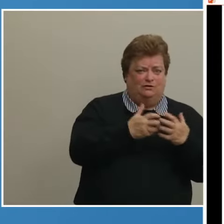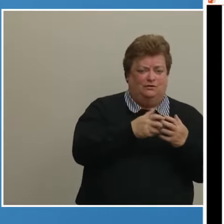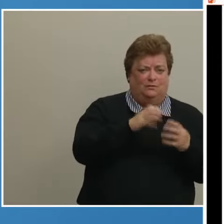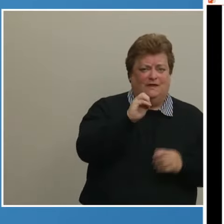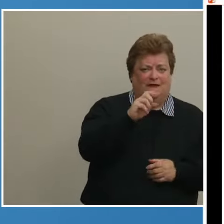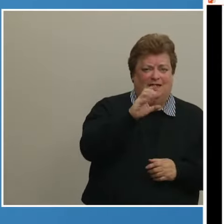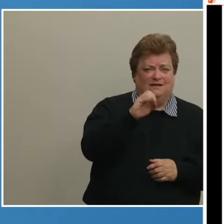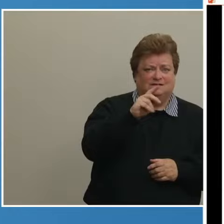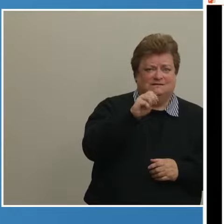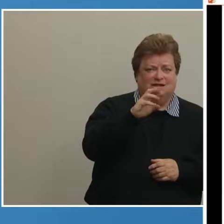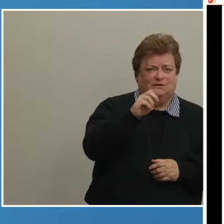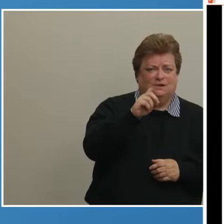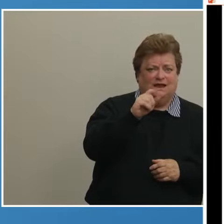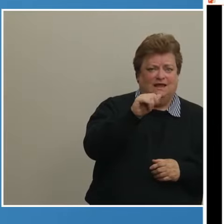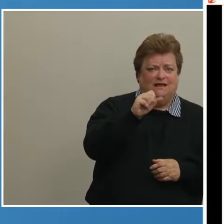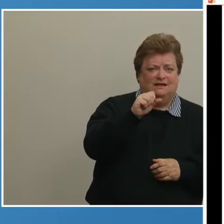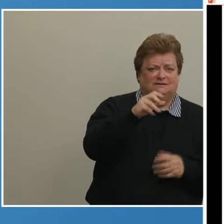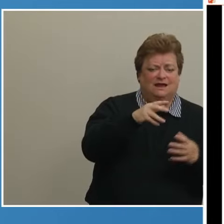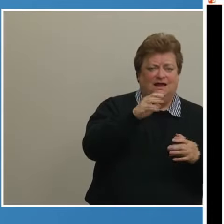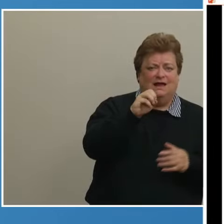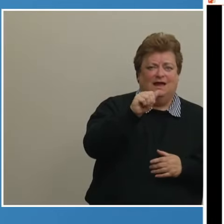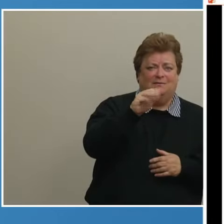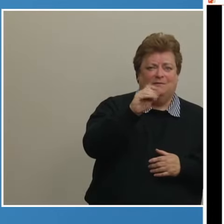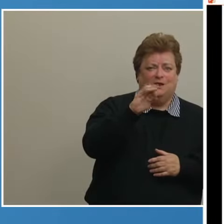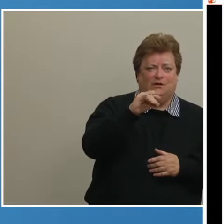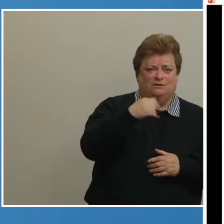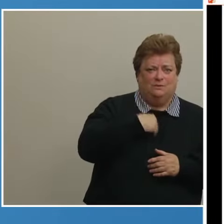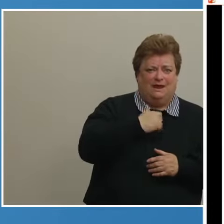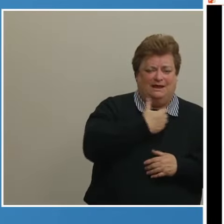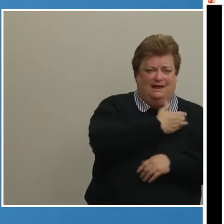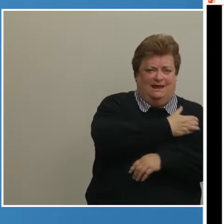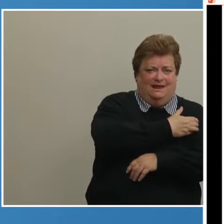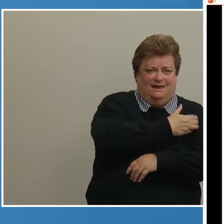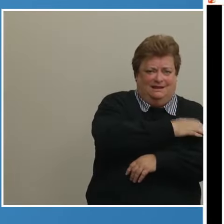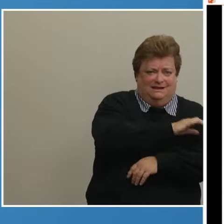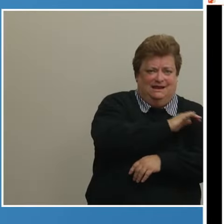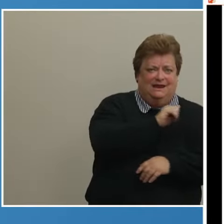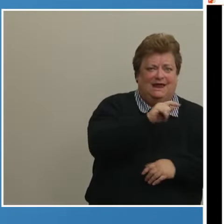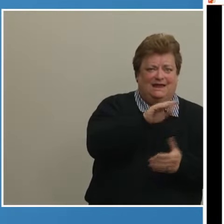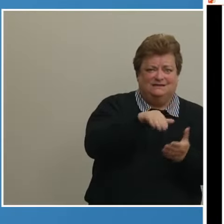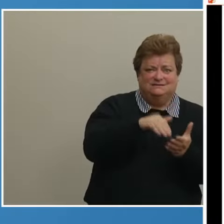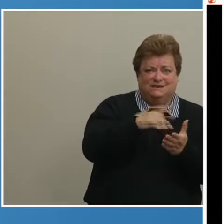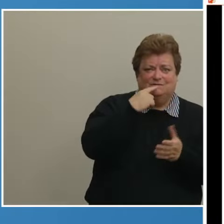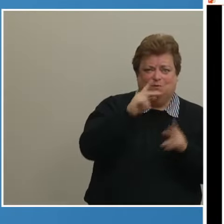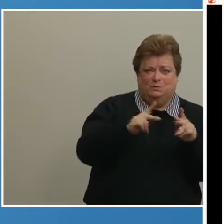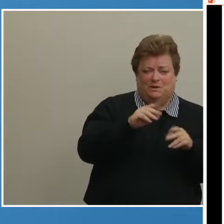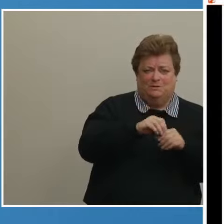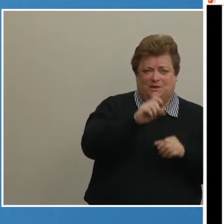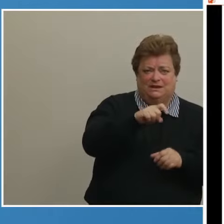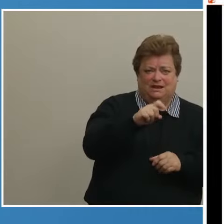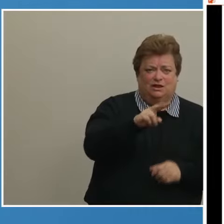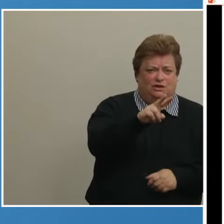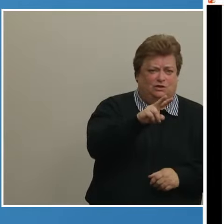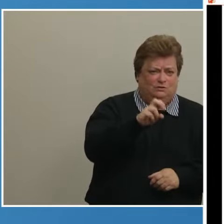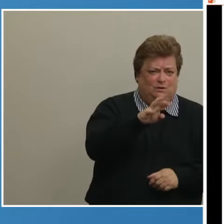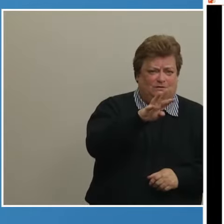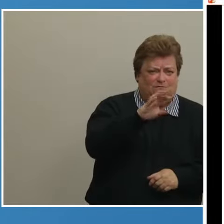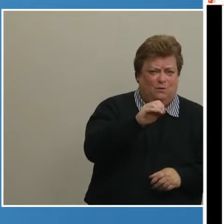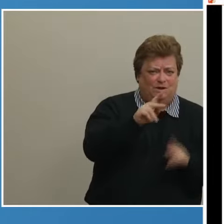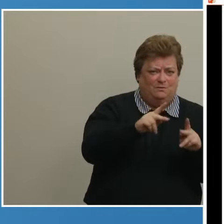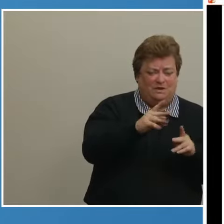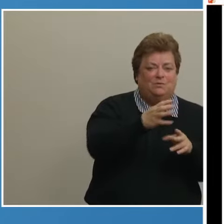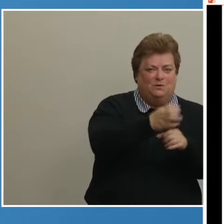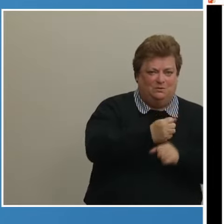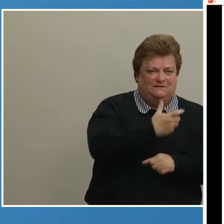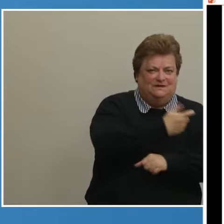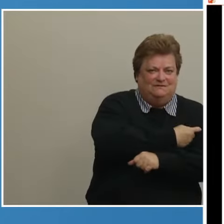El Centro de las Americas, we held a clinic at the Center for People in Need. About 240 people received